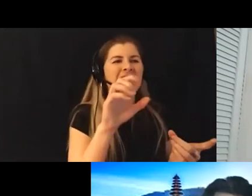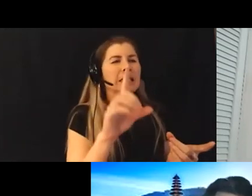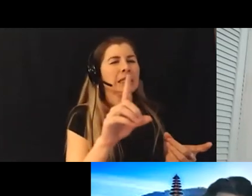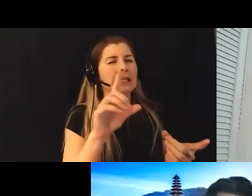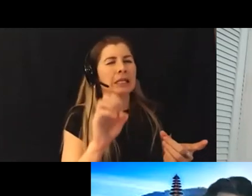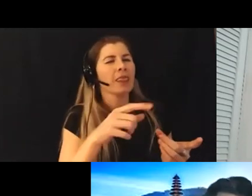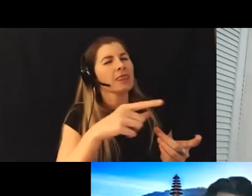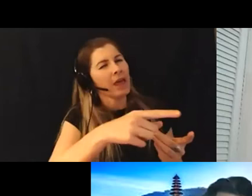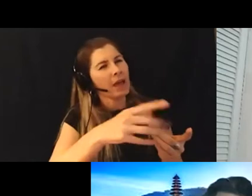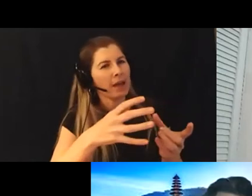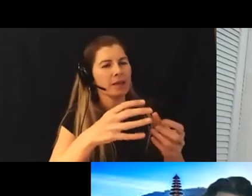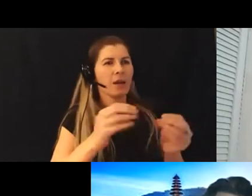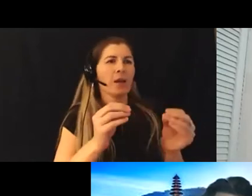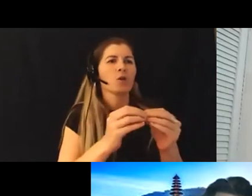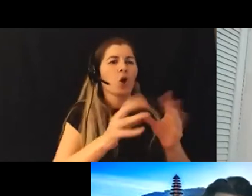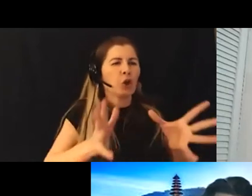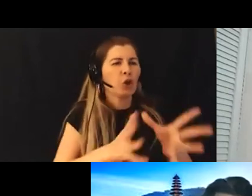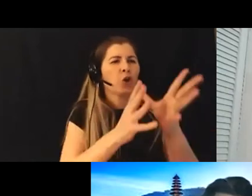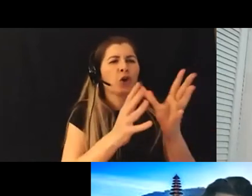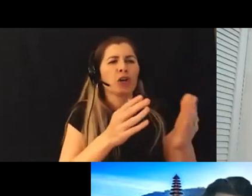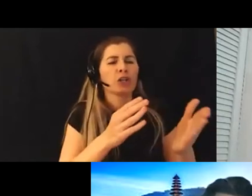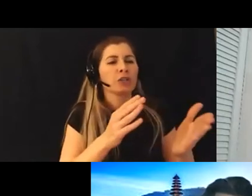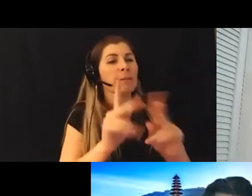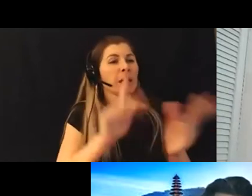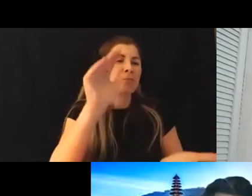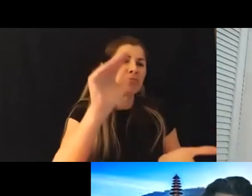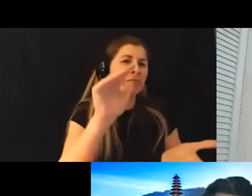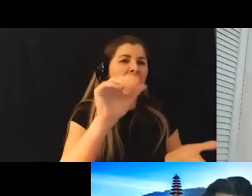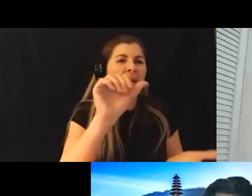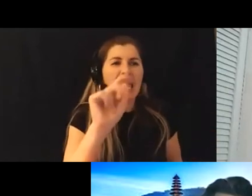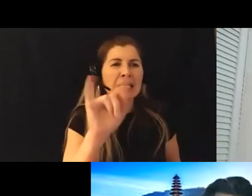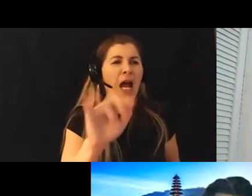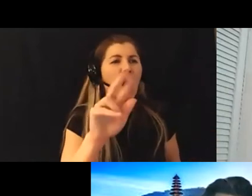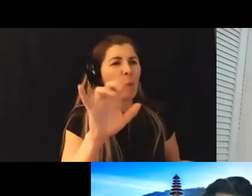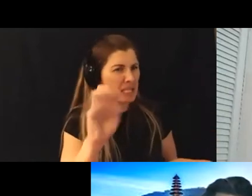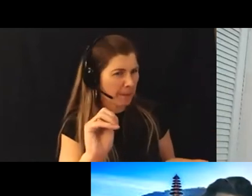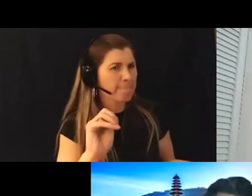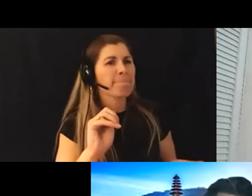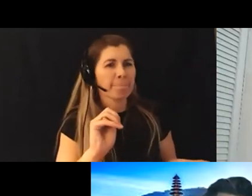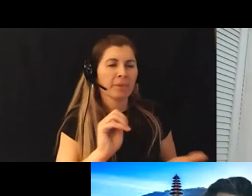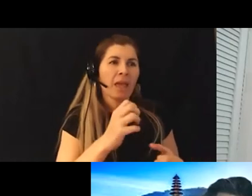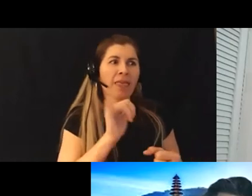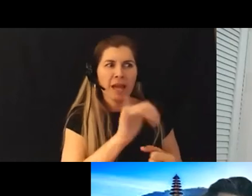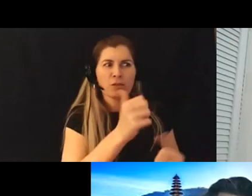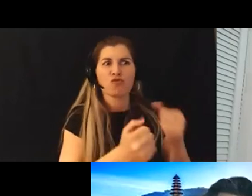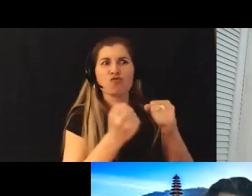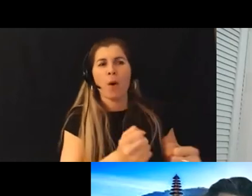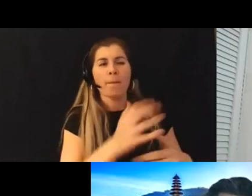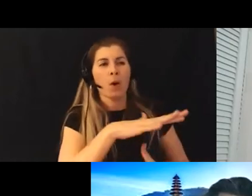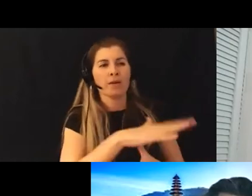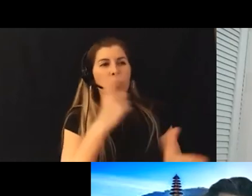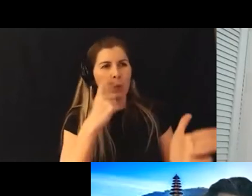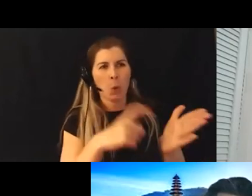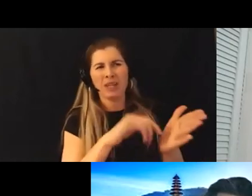racial anti-racist policies and makes that a strong priority, you're gonna see me right at the forefront of that.